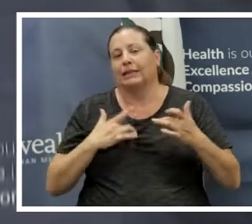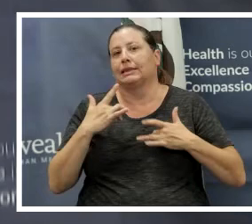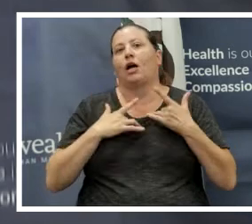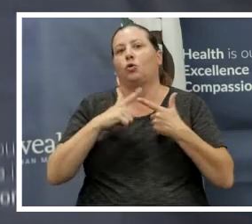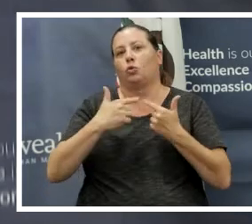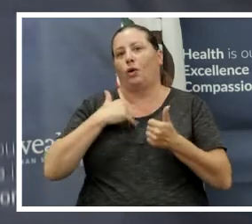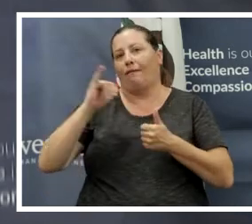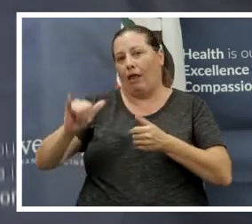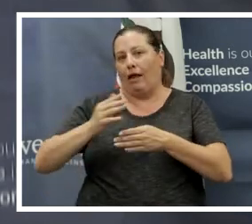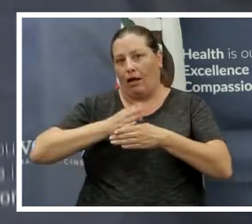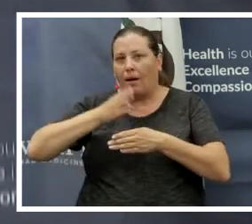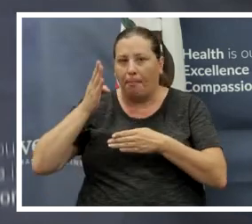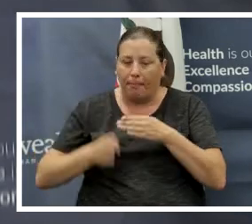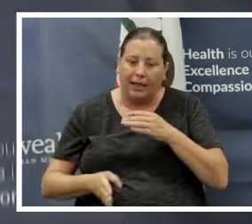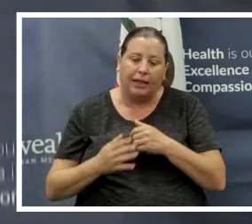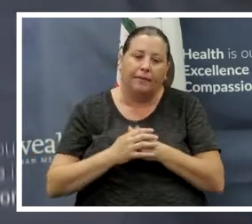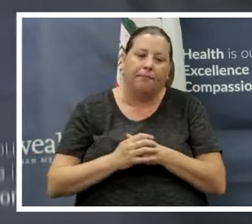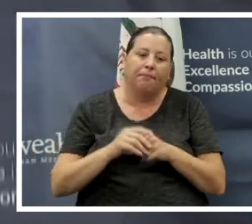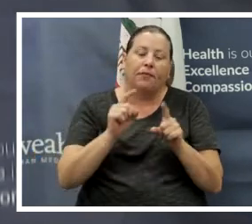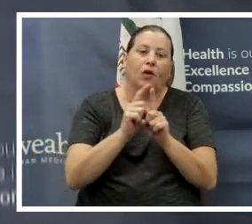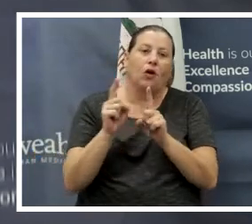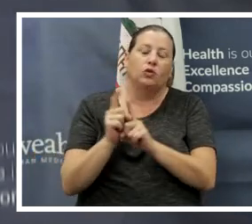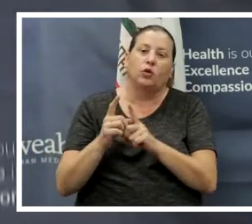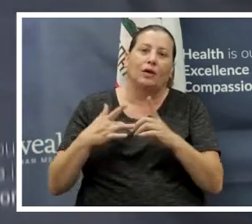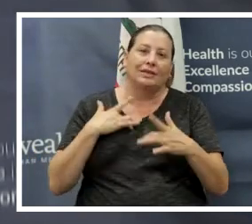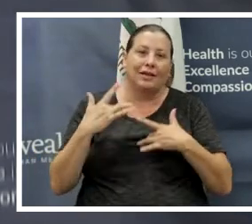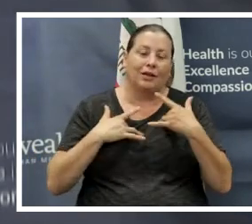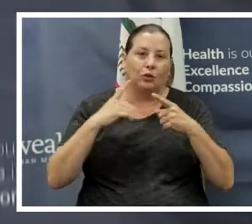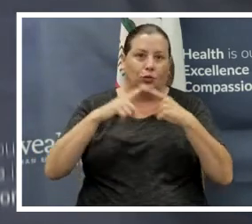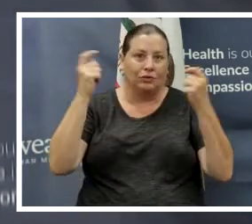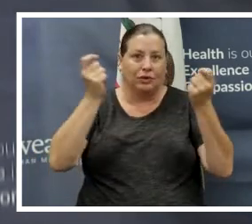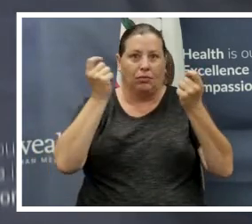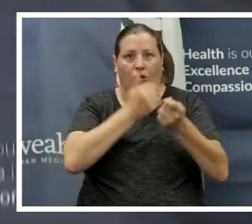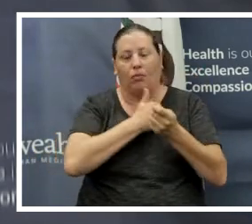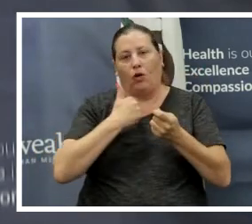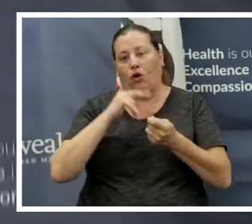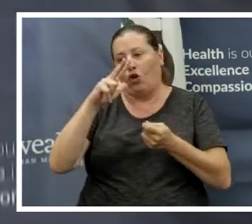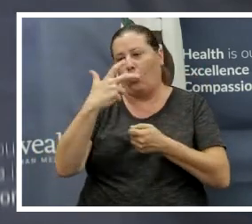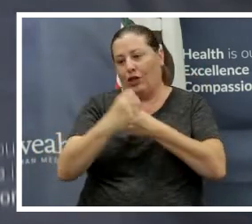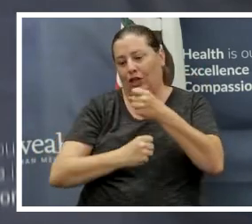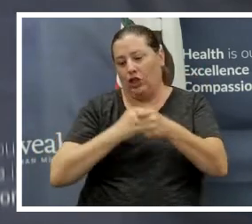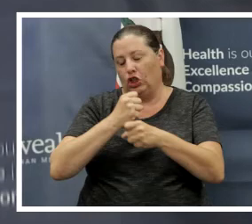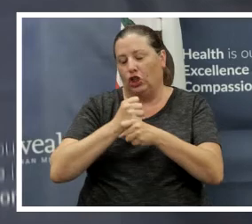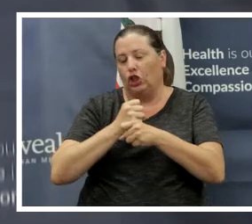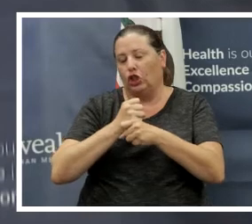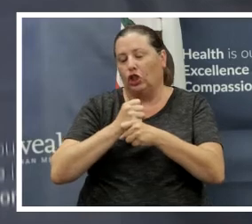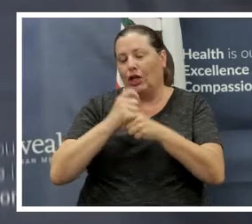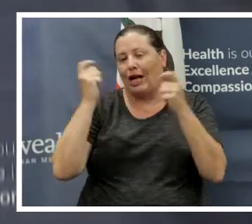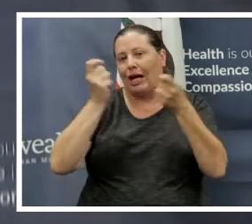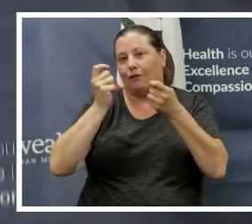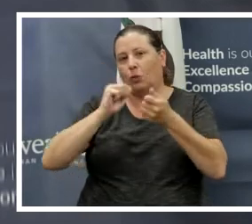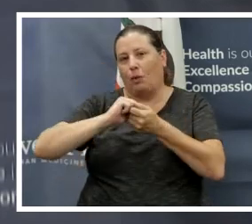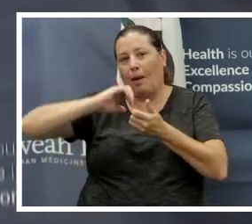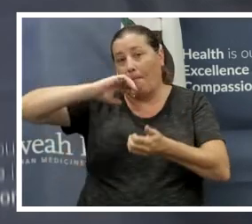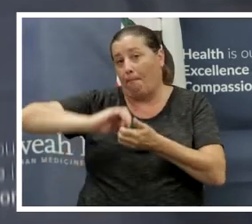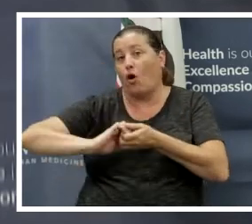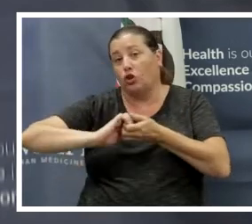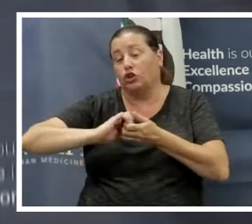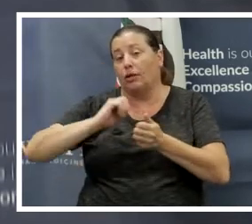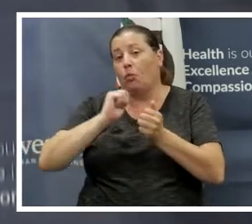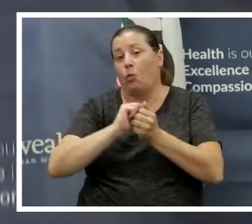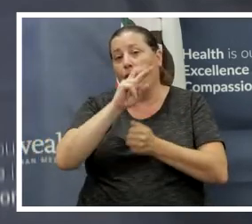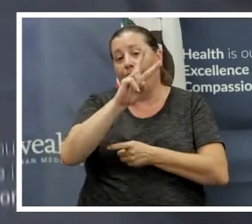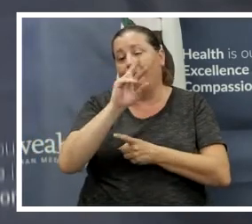completed. Also very excited to have celebrated our 3rd year anniversary with our partnership with Valley Children's Hospital, who